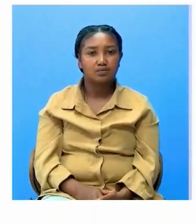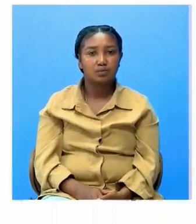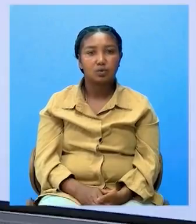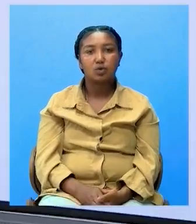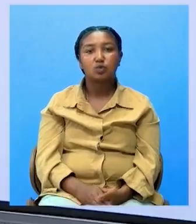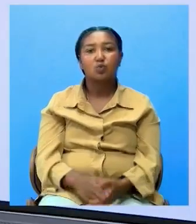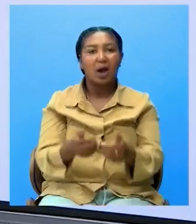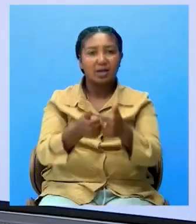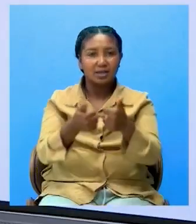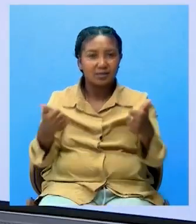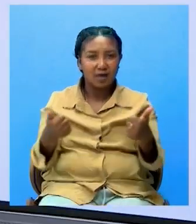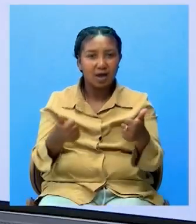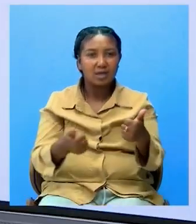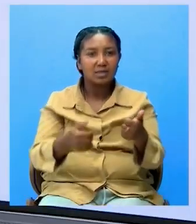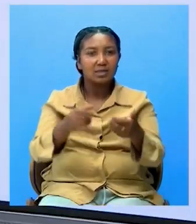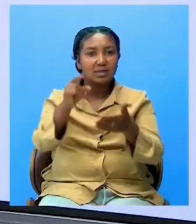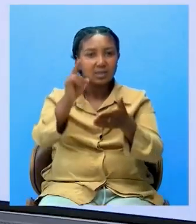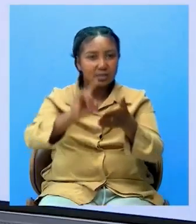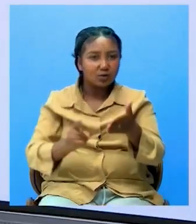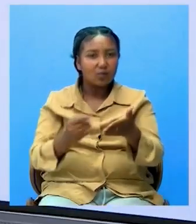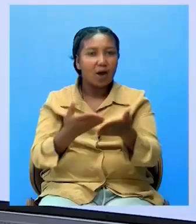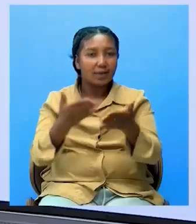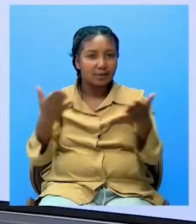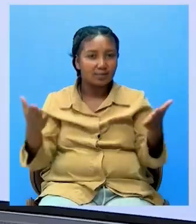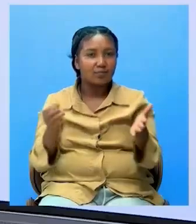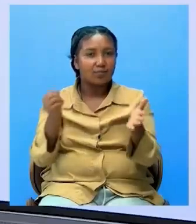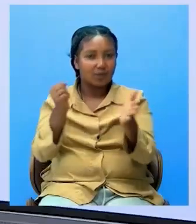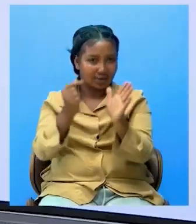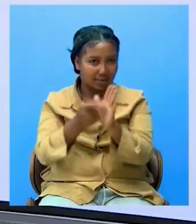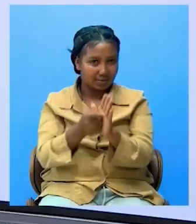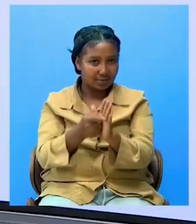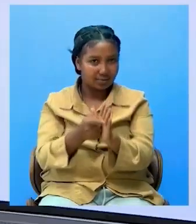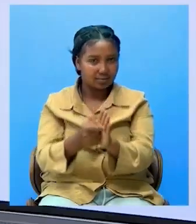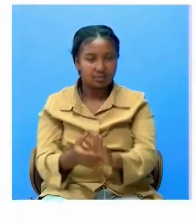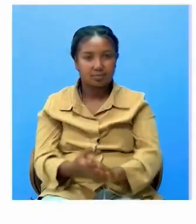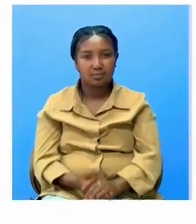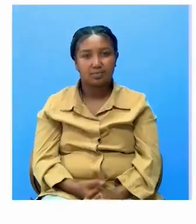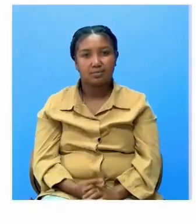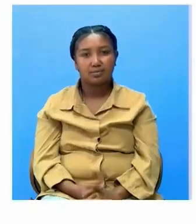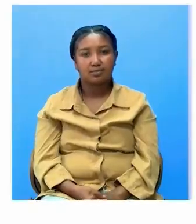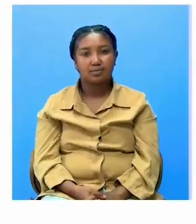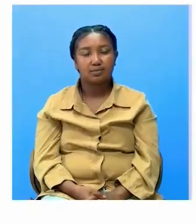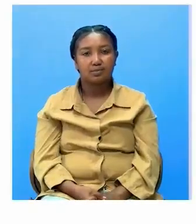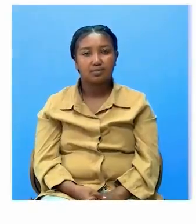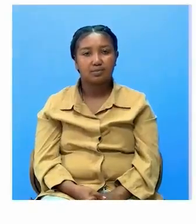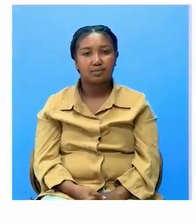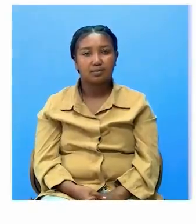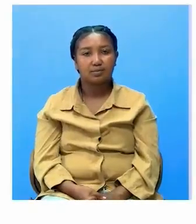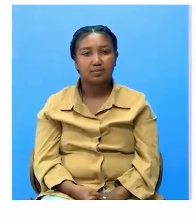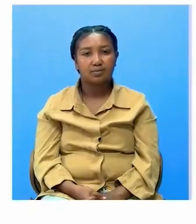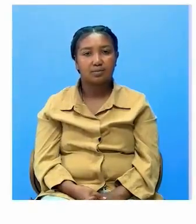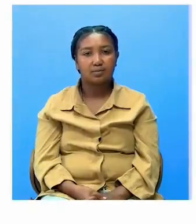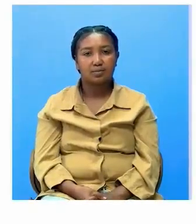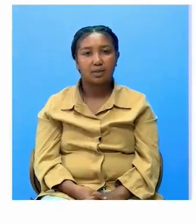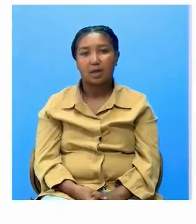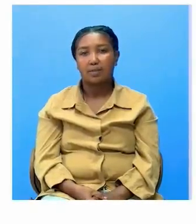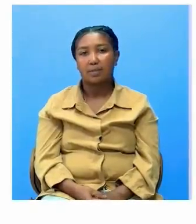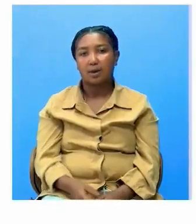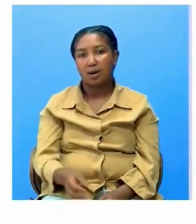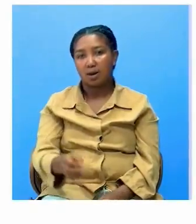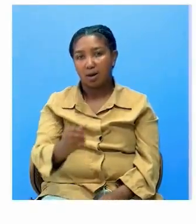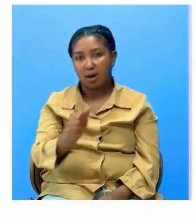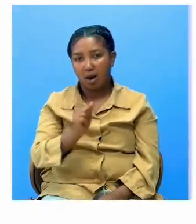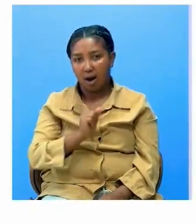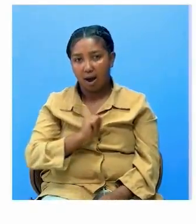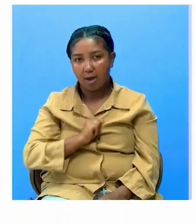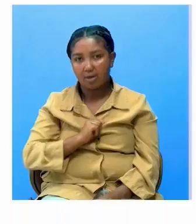To identify list of items. For example, here I